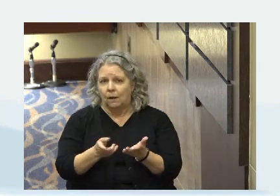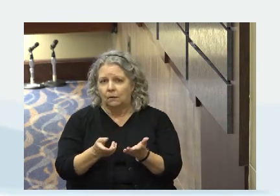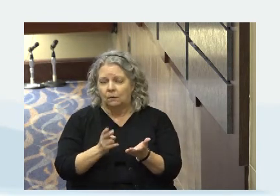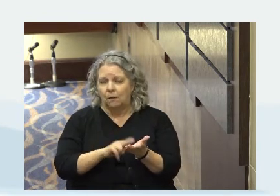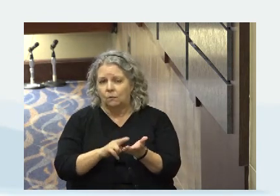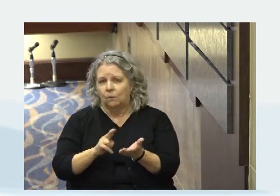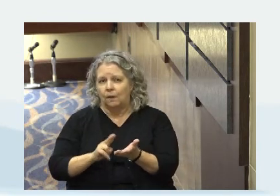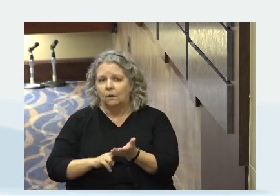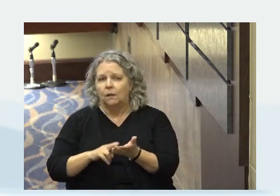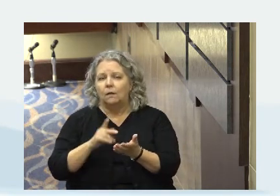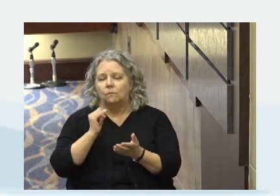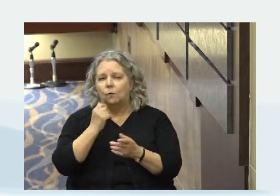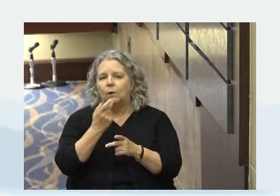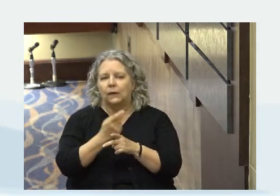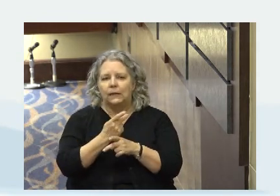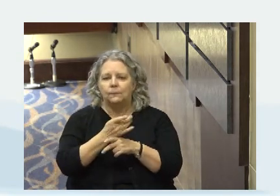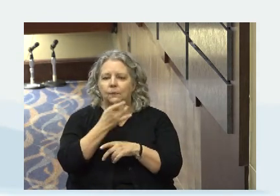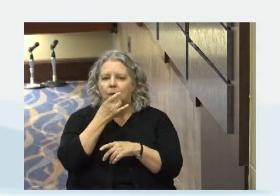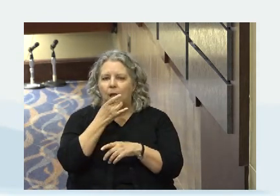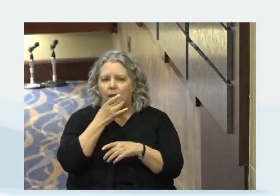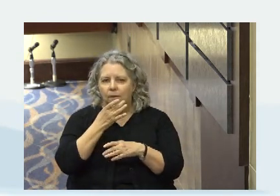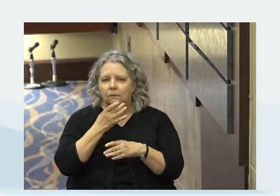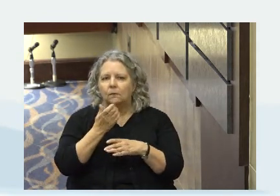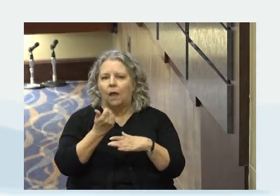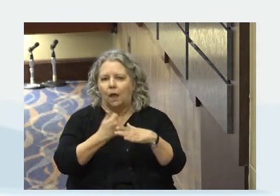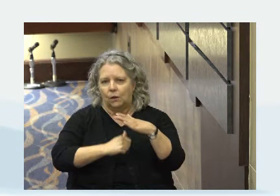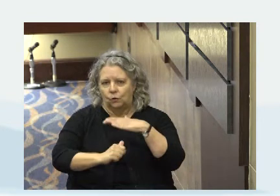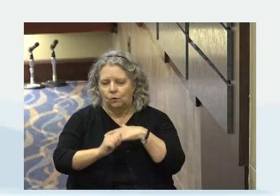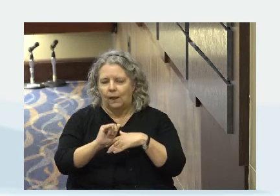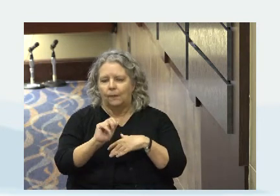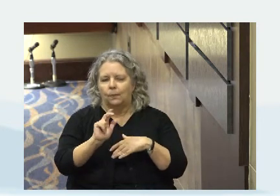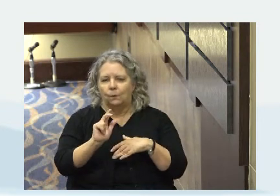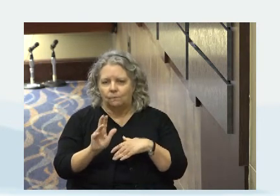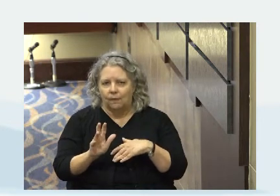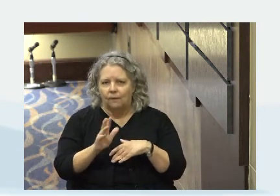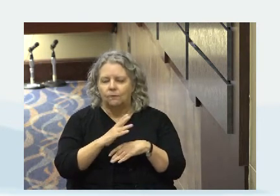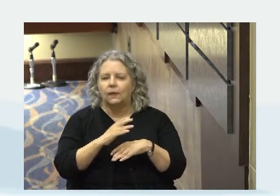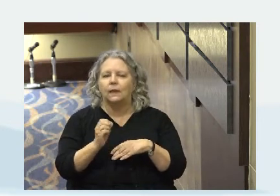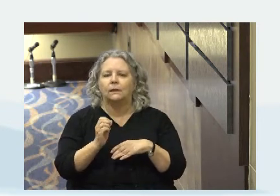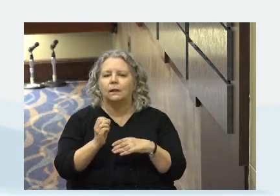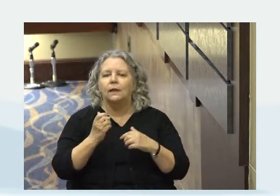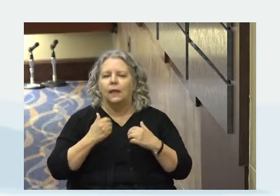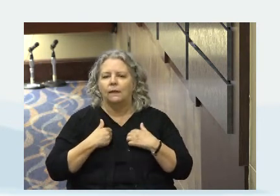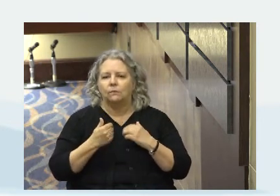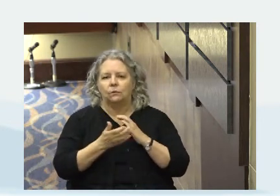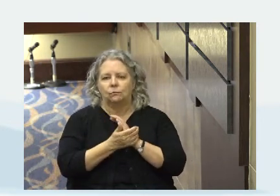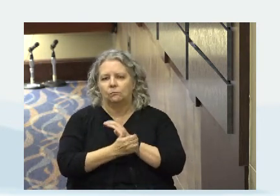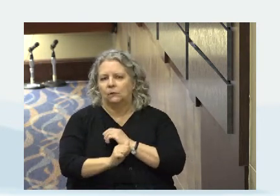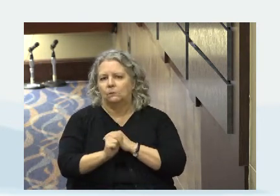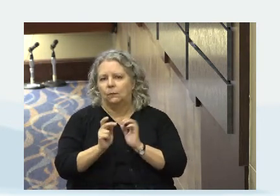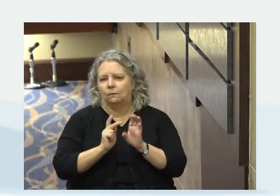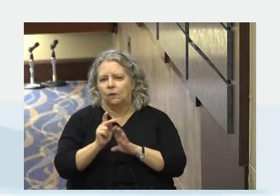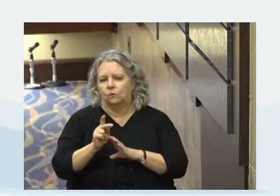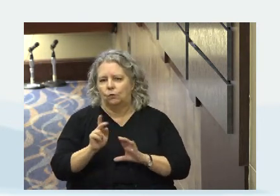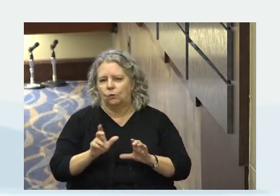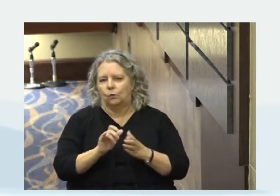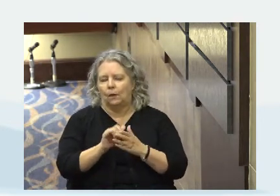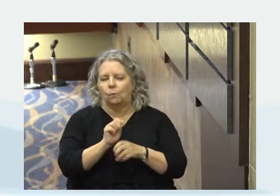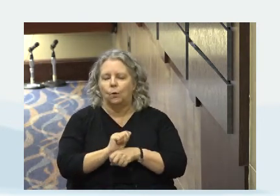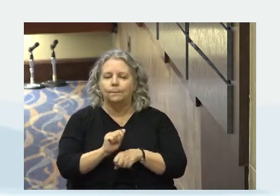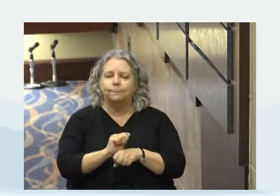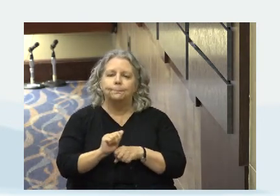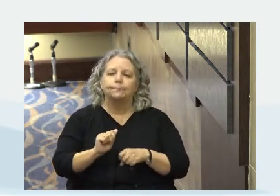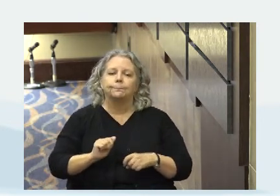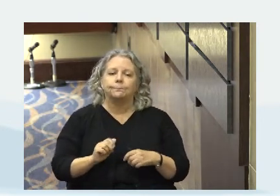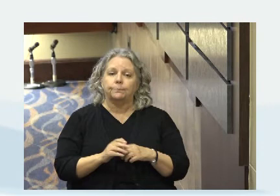Interstate 35 and get, qualified professional in here to do that work. Next slide, please. So the